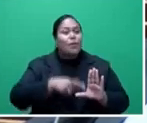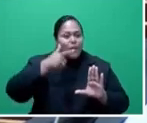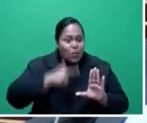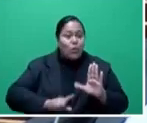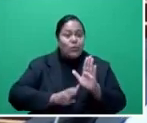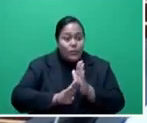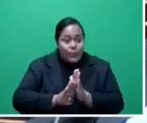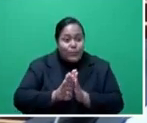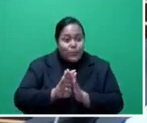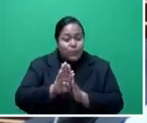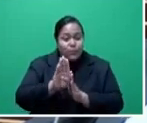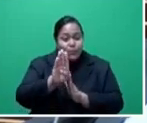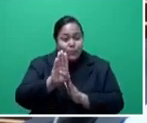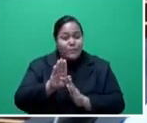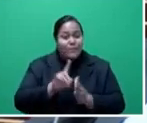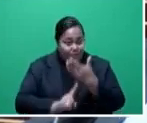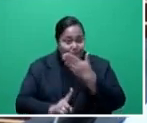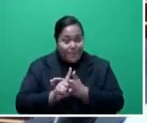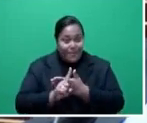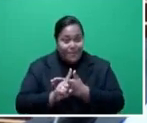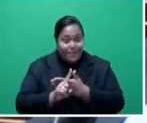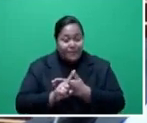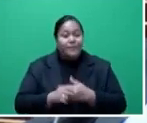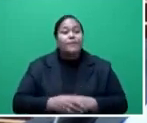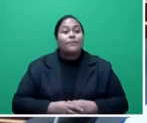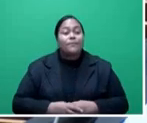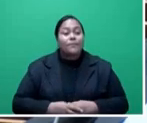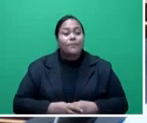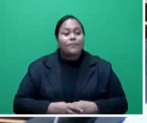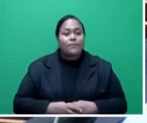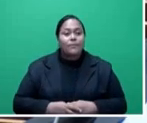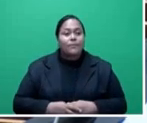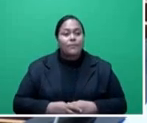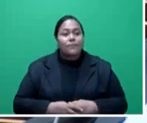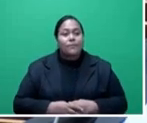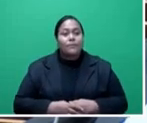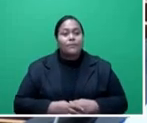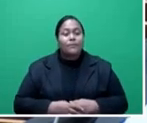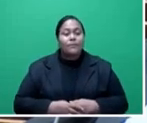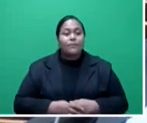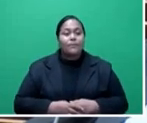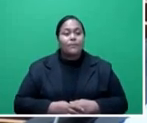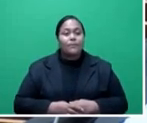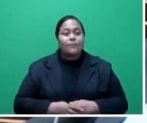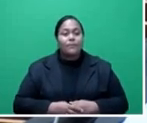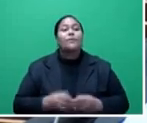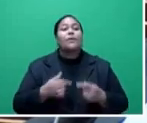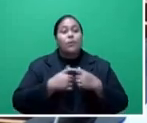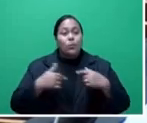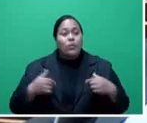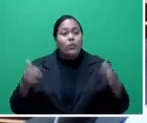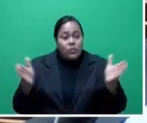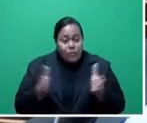Honourable Speaker, sir, because of that, Honourable Speaker, we are a small country